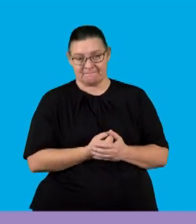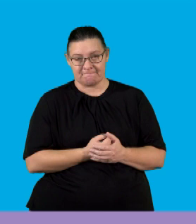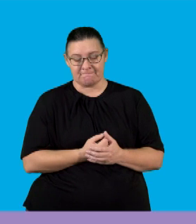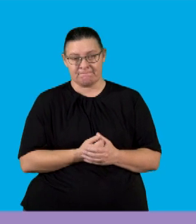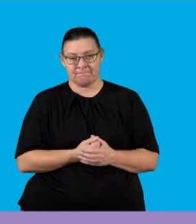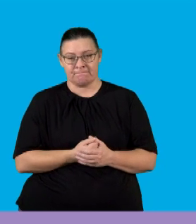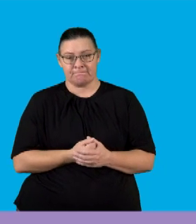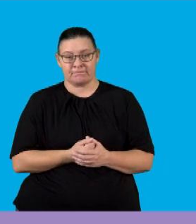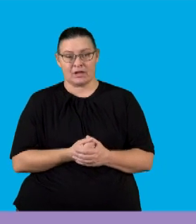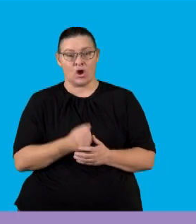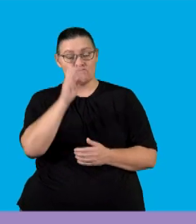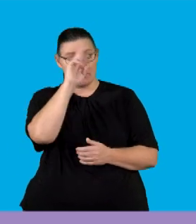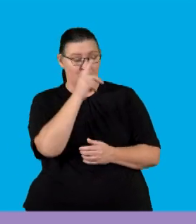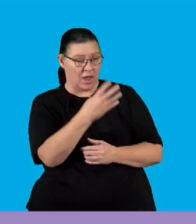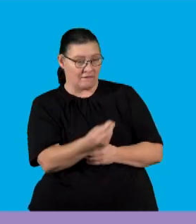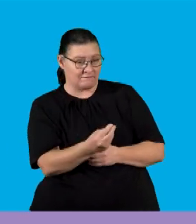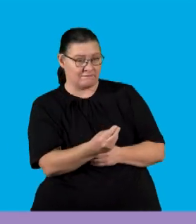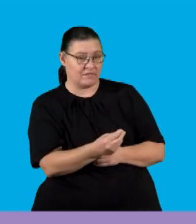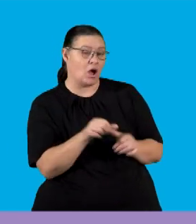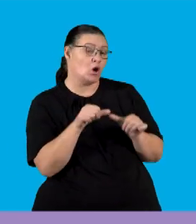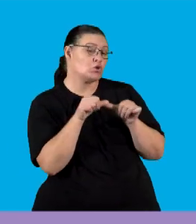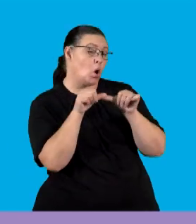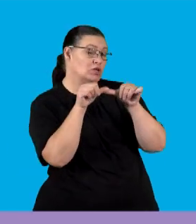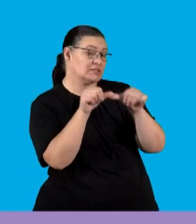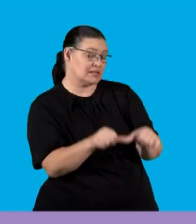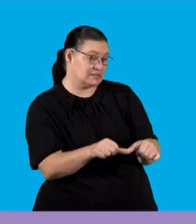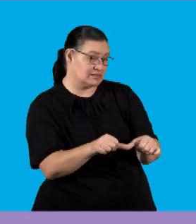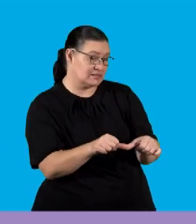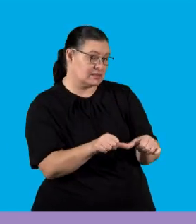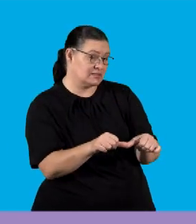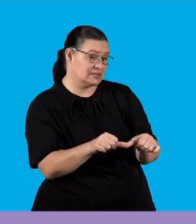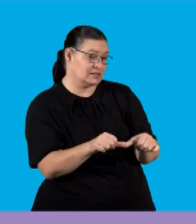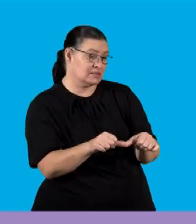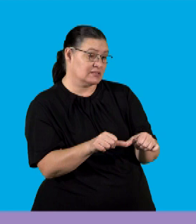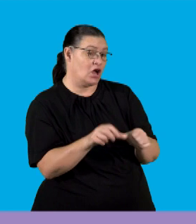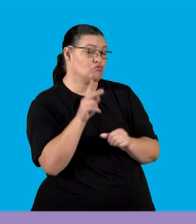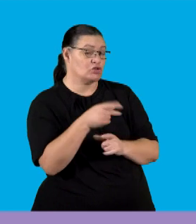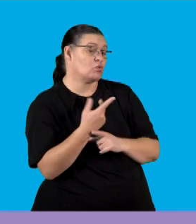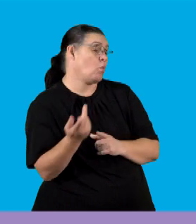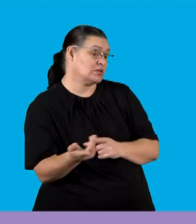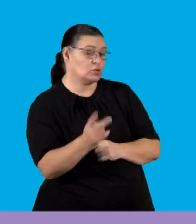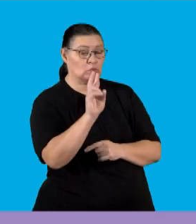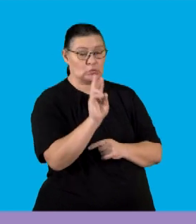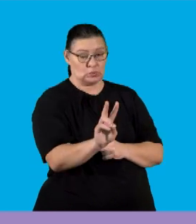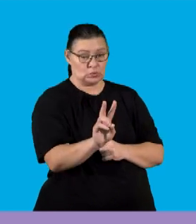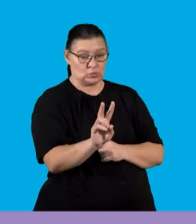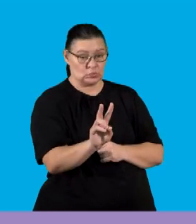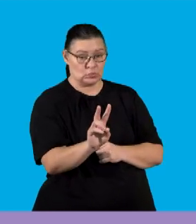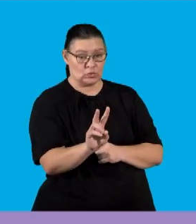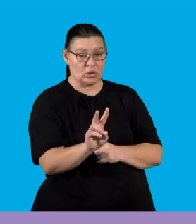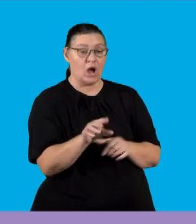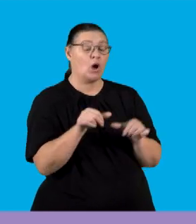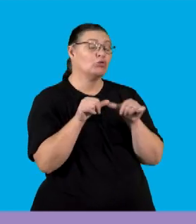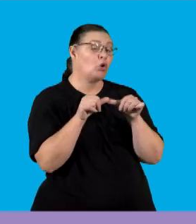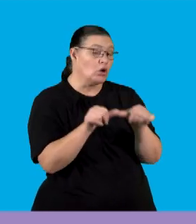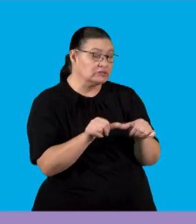Now, that constant ratio of 2 needs to help us in finding this rule. Now,